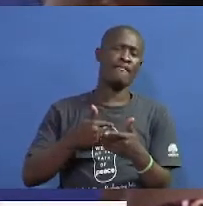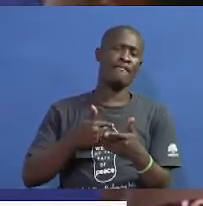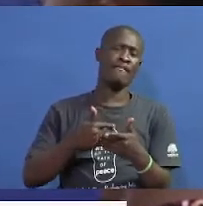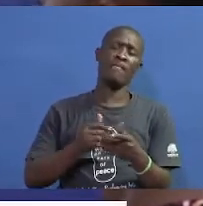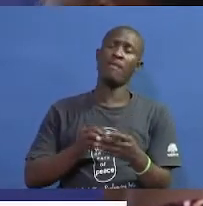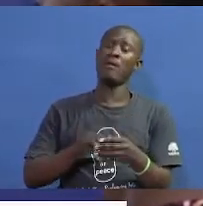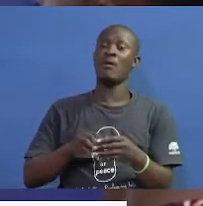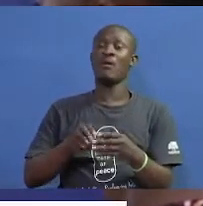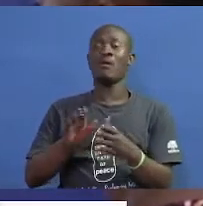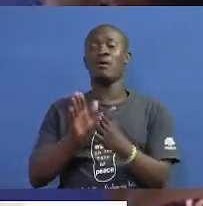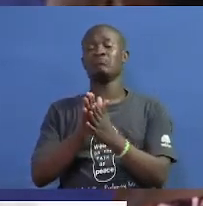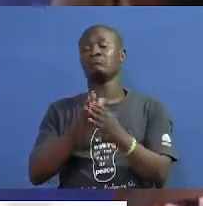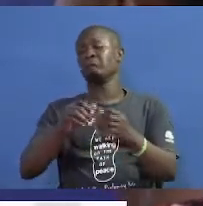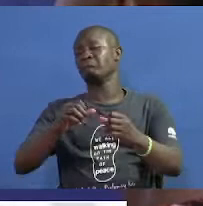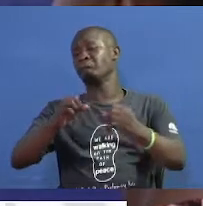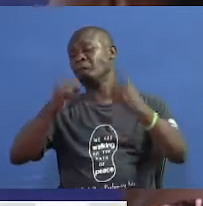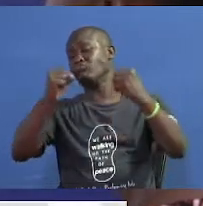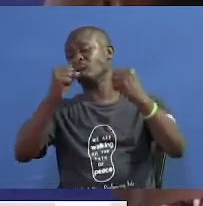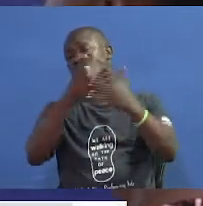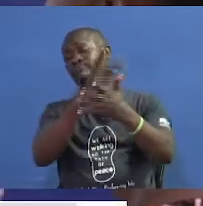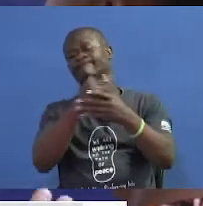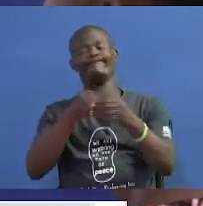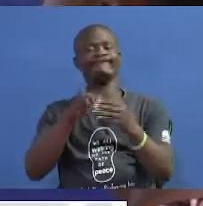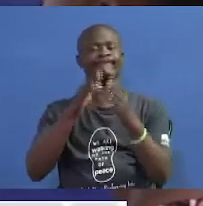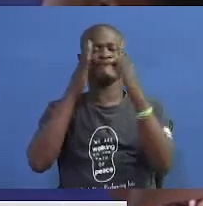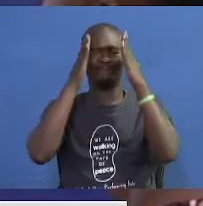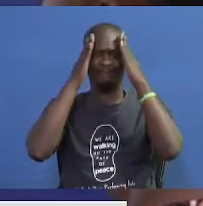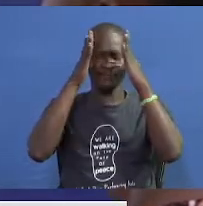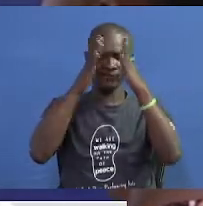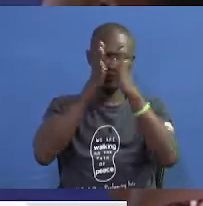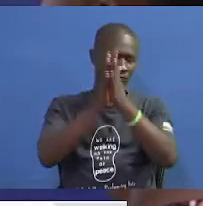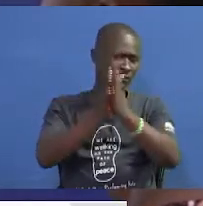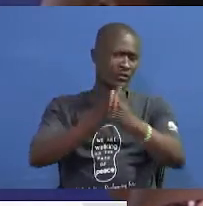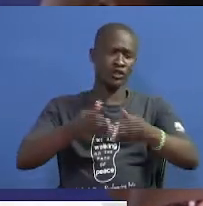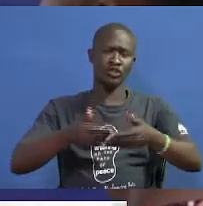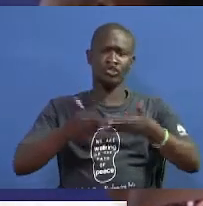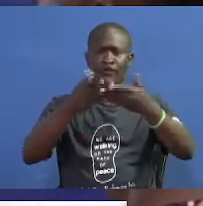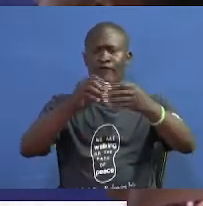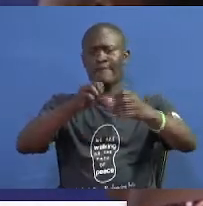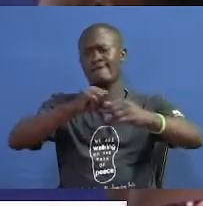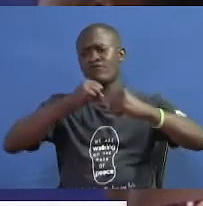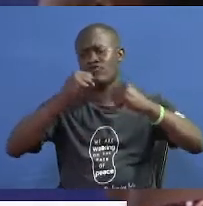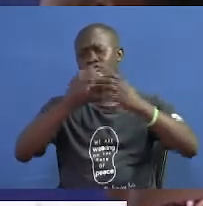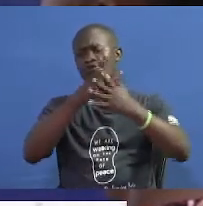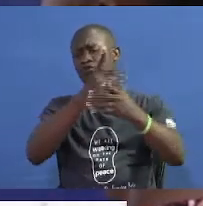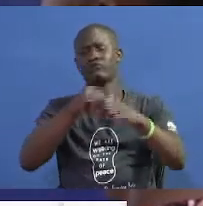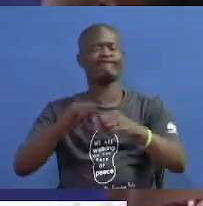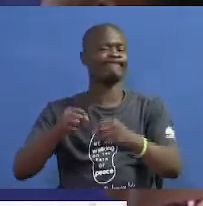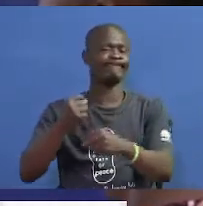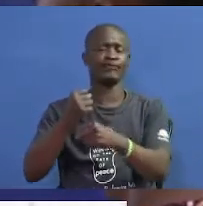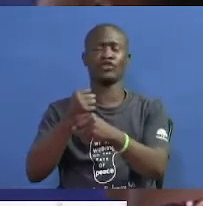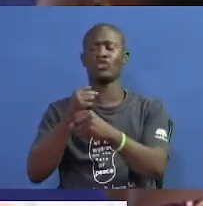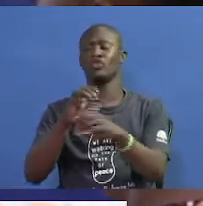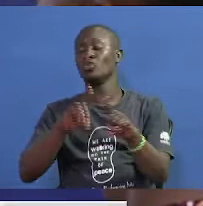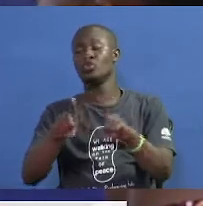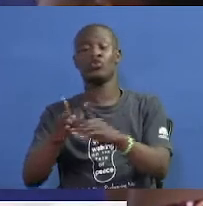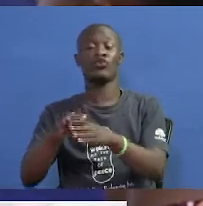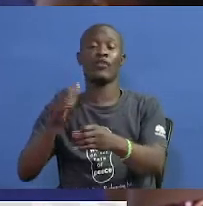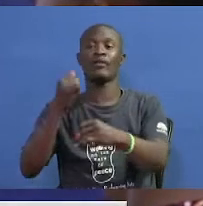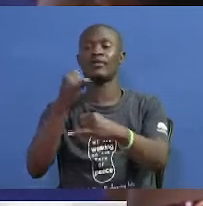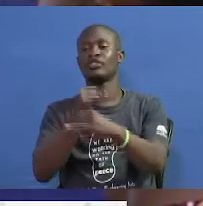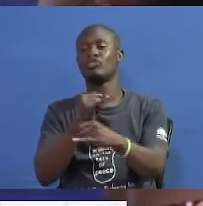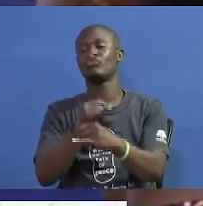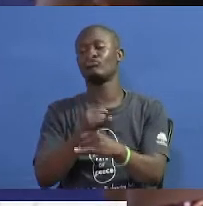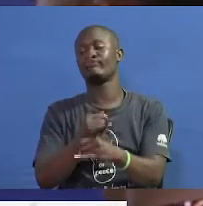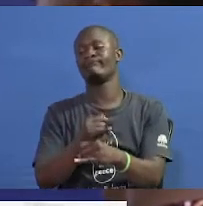are heroes and focus and role models, and we want to empower them as much as humanly possible to be able to do their jobs, which are very, very